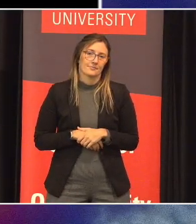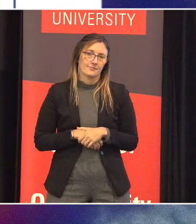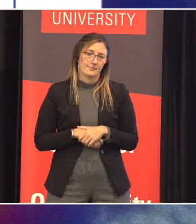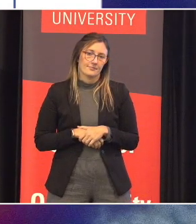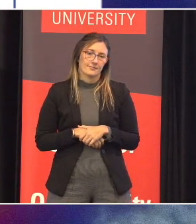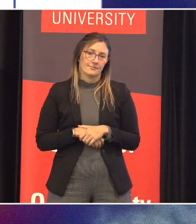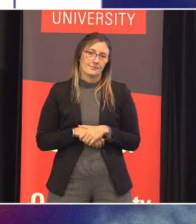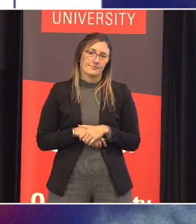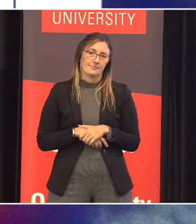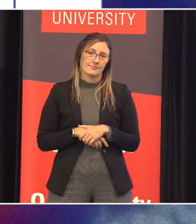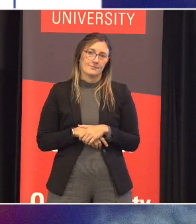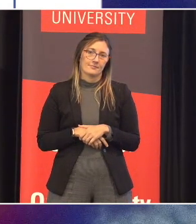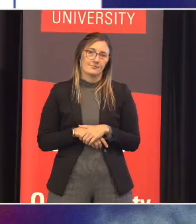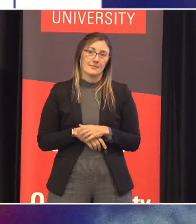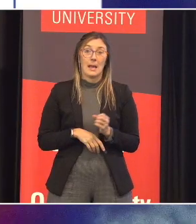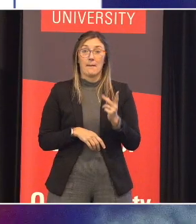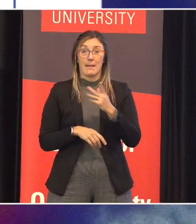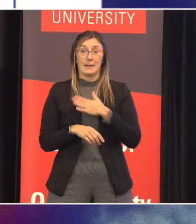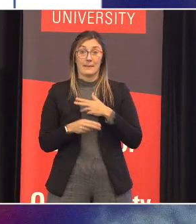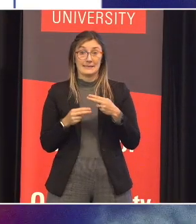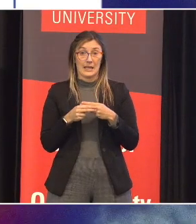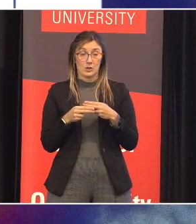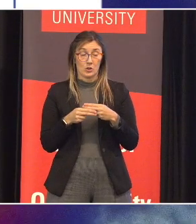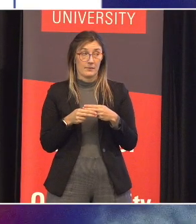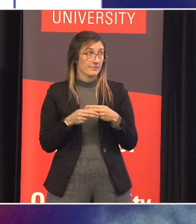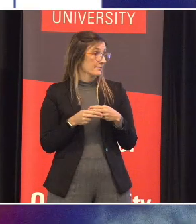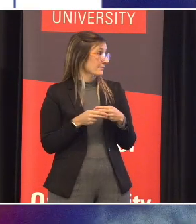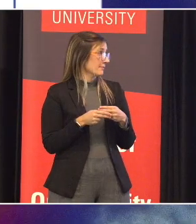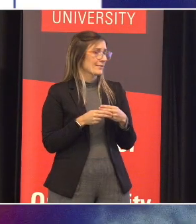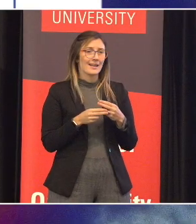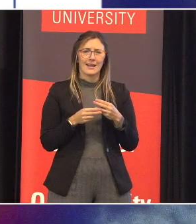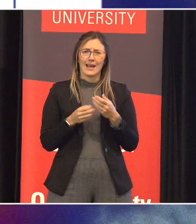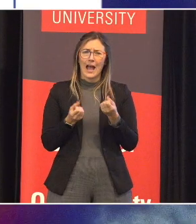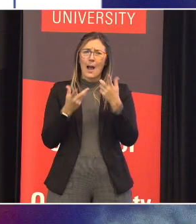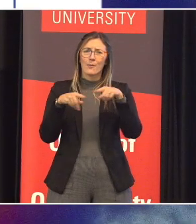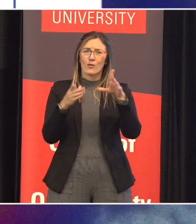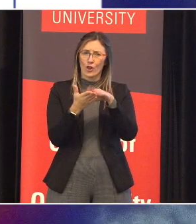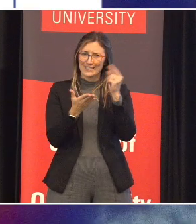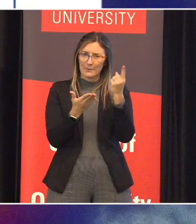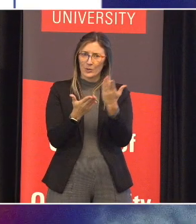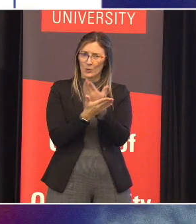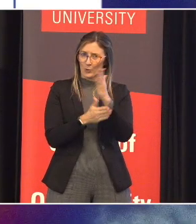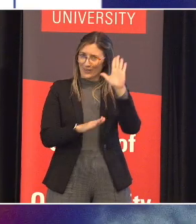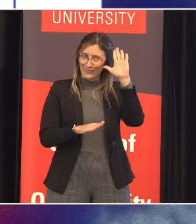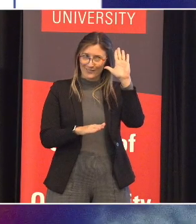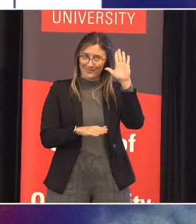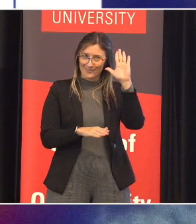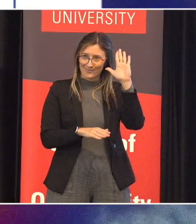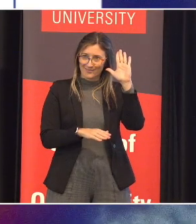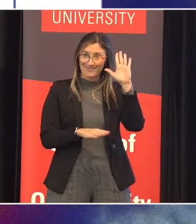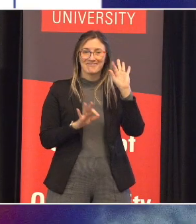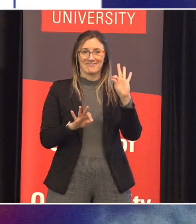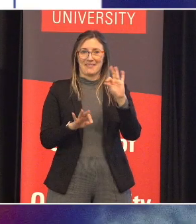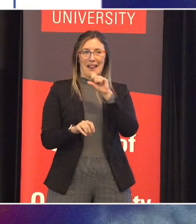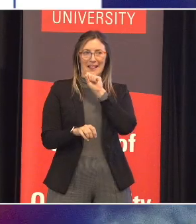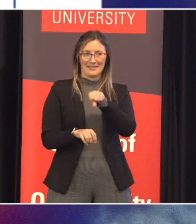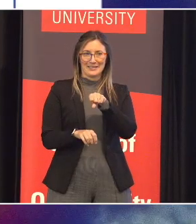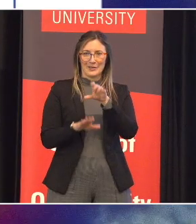Let me come back to my slideshow. How many of y'all learned something today, hopefully? Yeah, I love it.